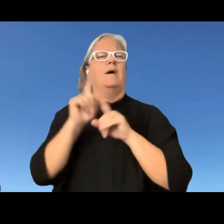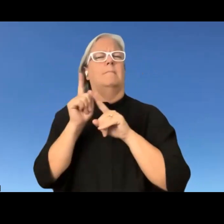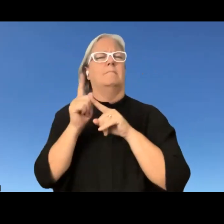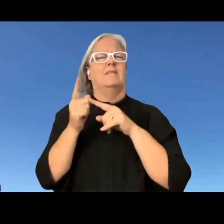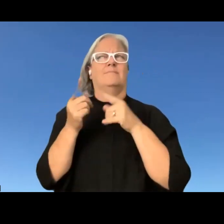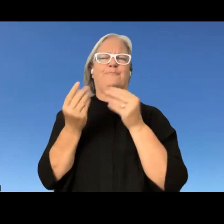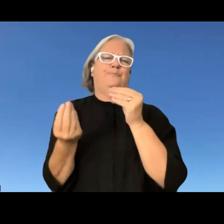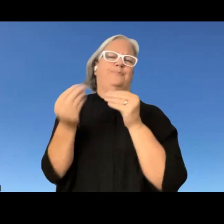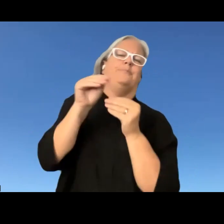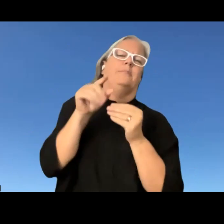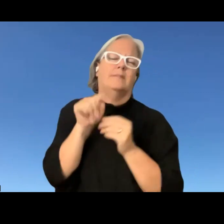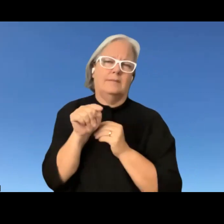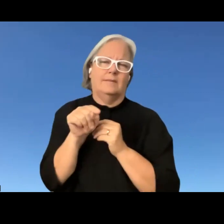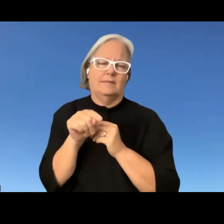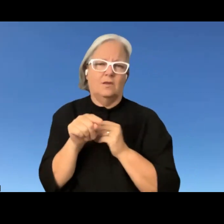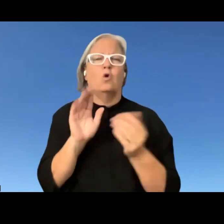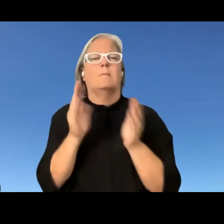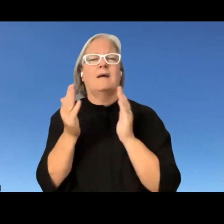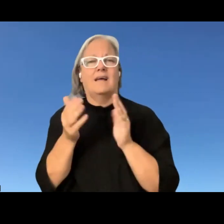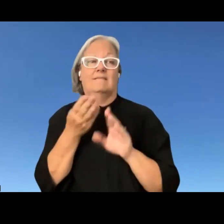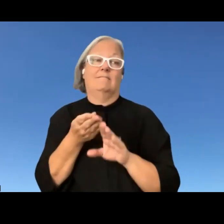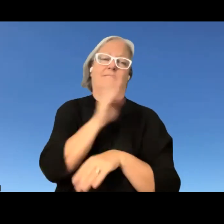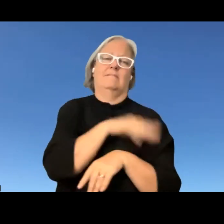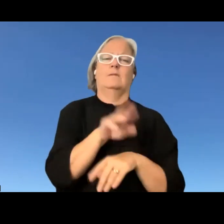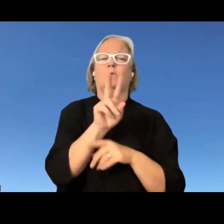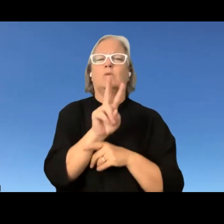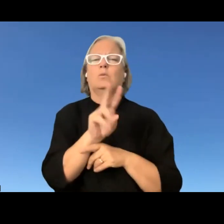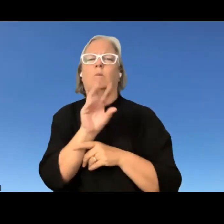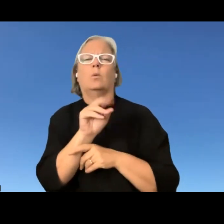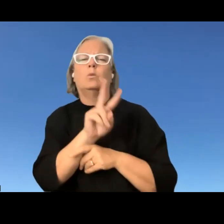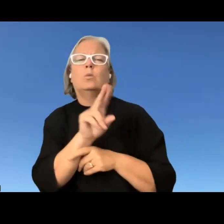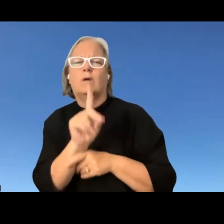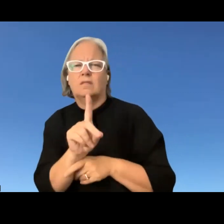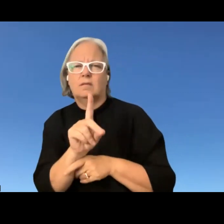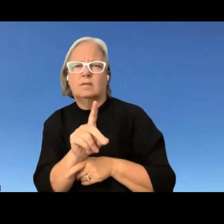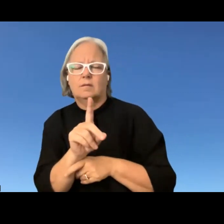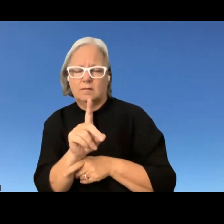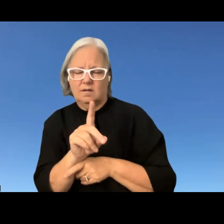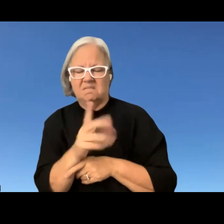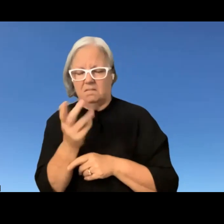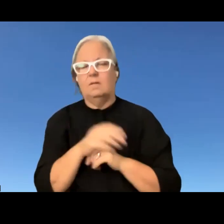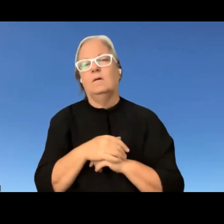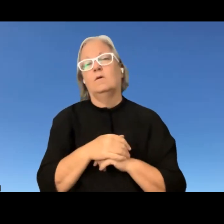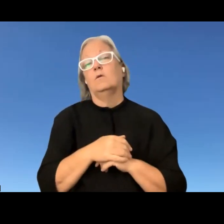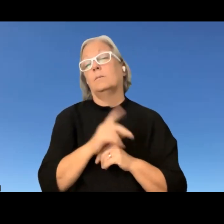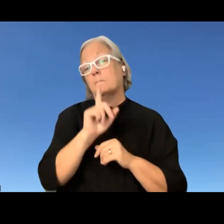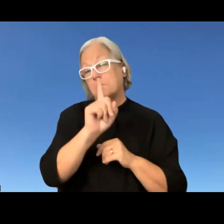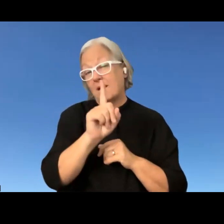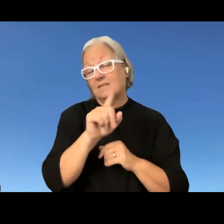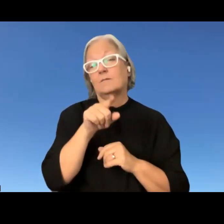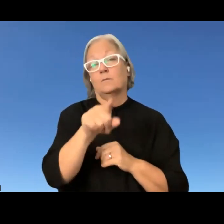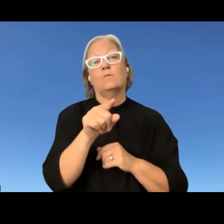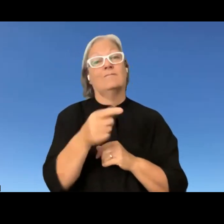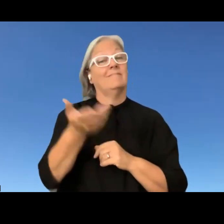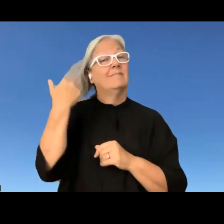results compared to the 2021 nomination, for example. The only thing that is not possible, if you have won an award for